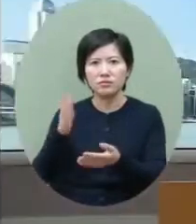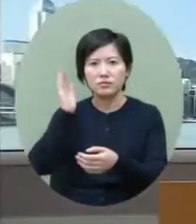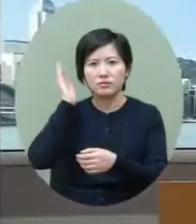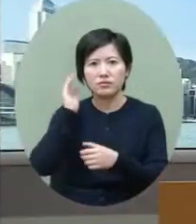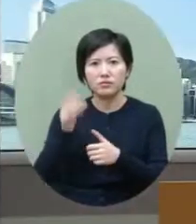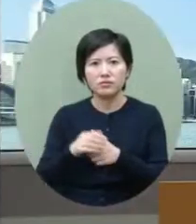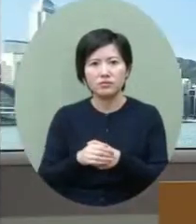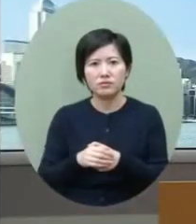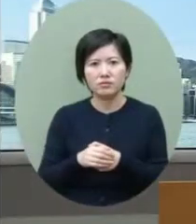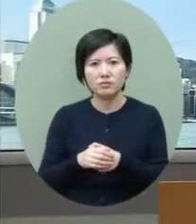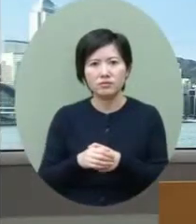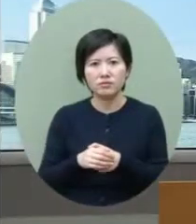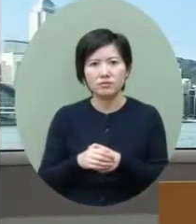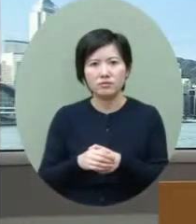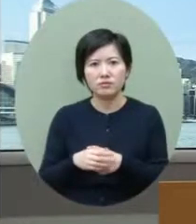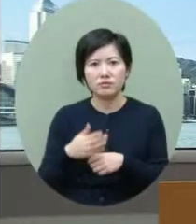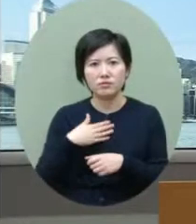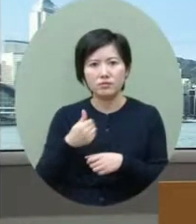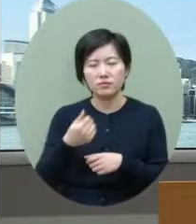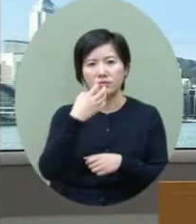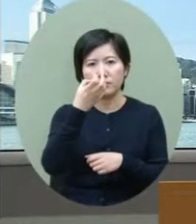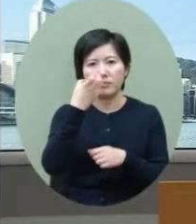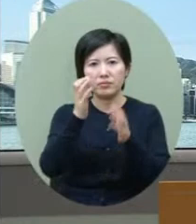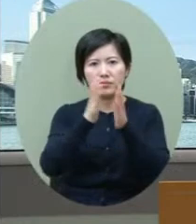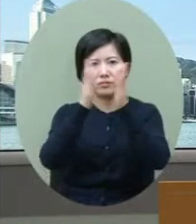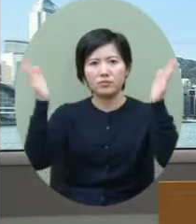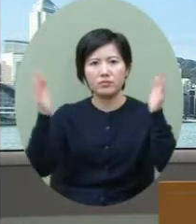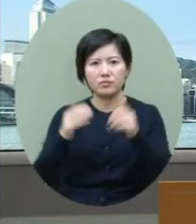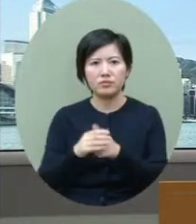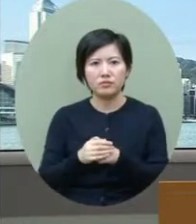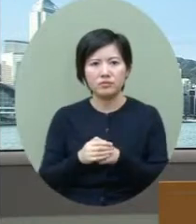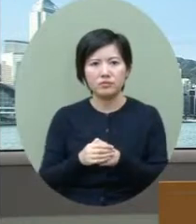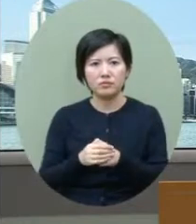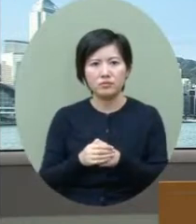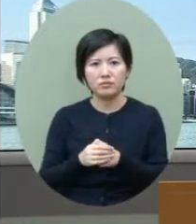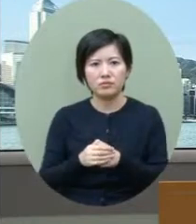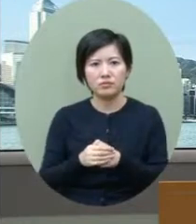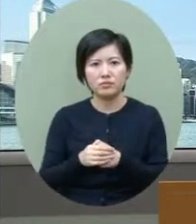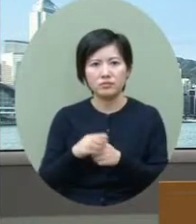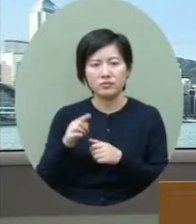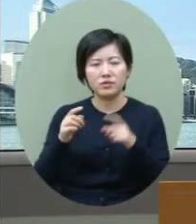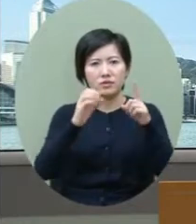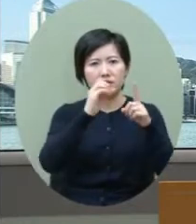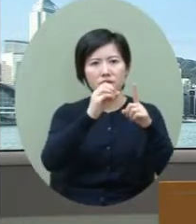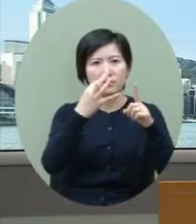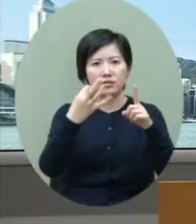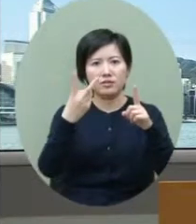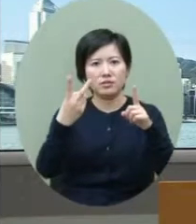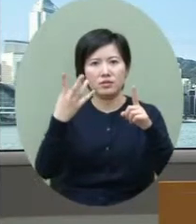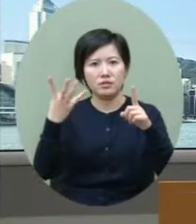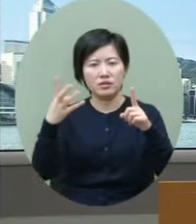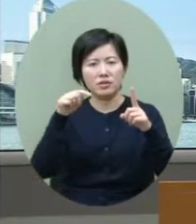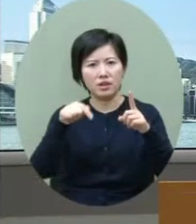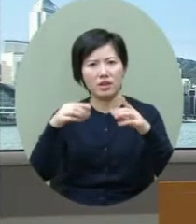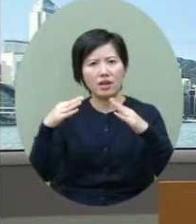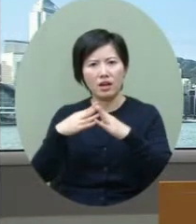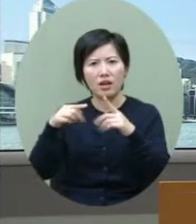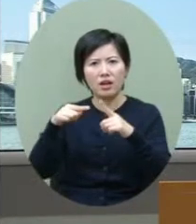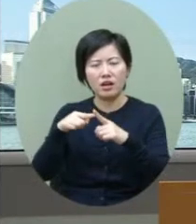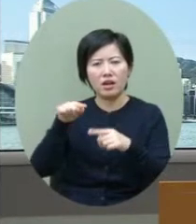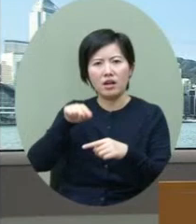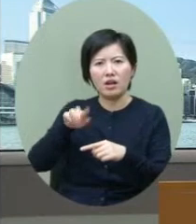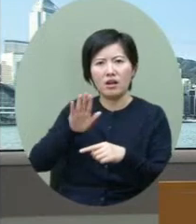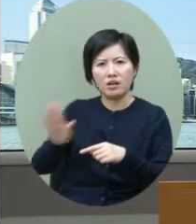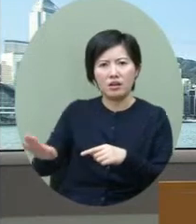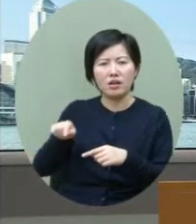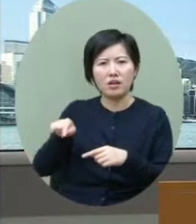The gentleman over there. Good afternoon from Apple Daily. First off, I'd like to ask about the family